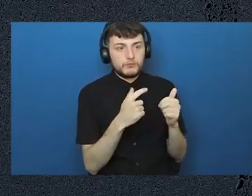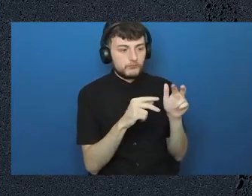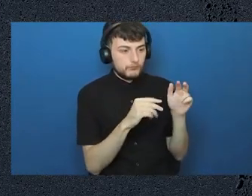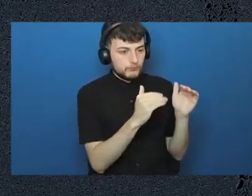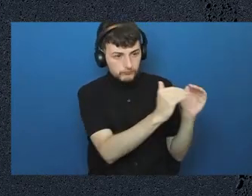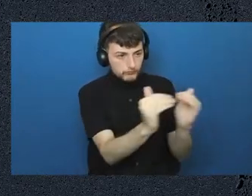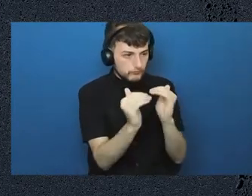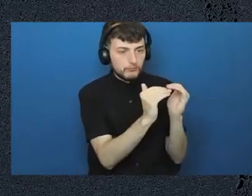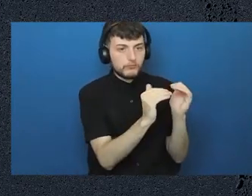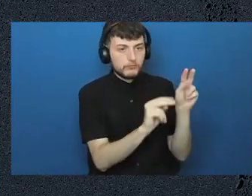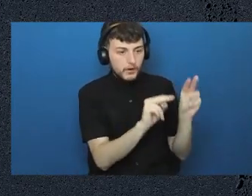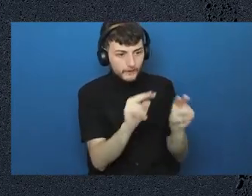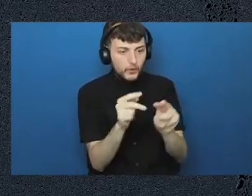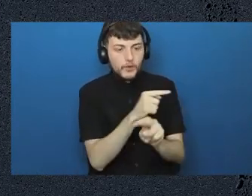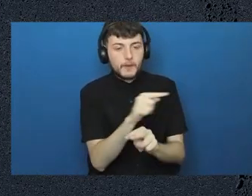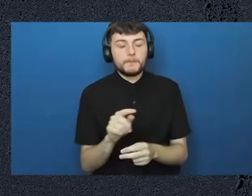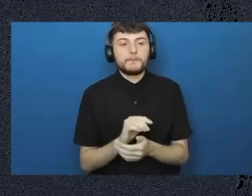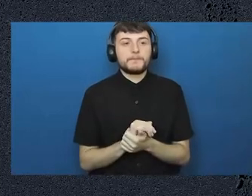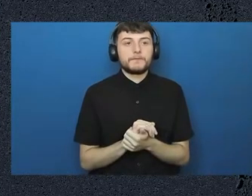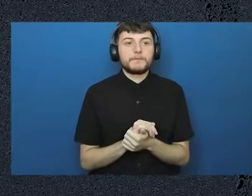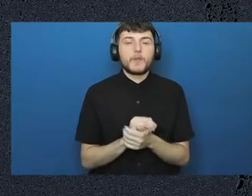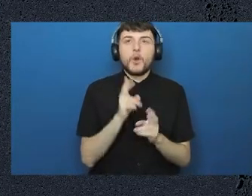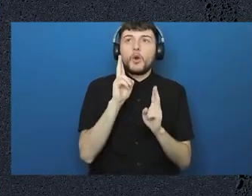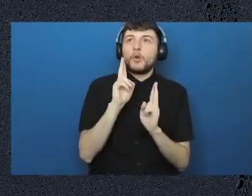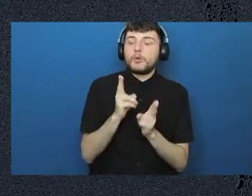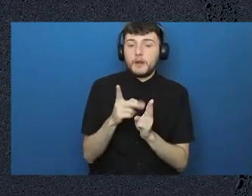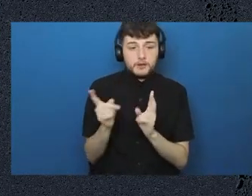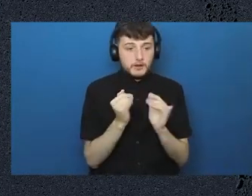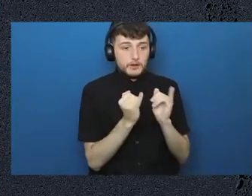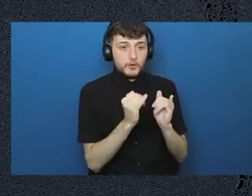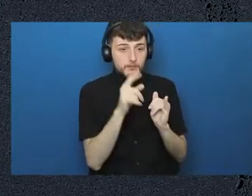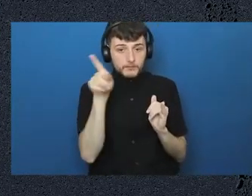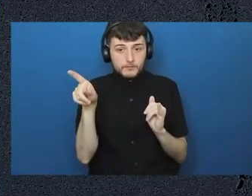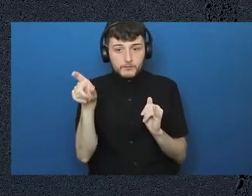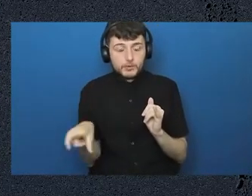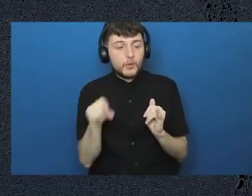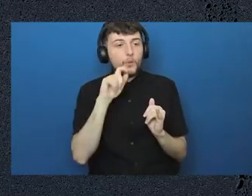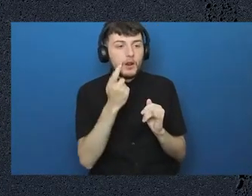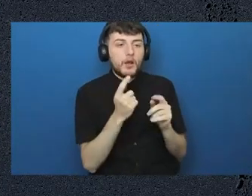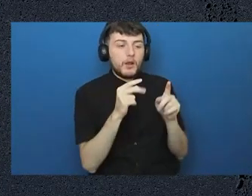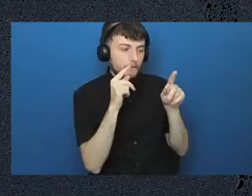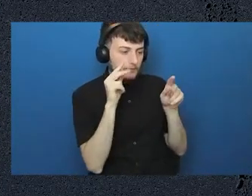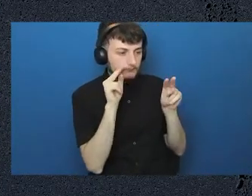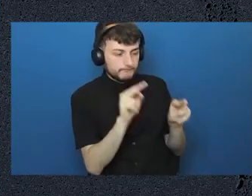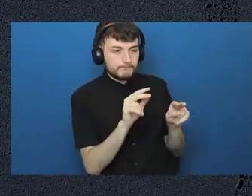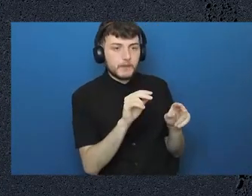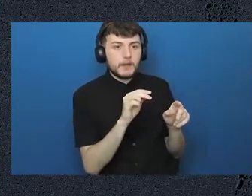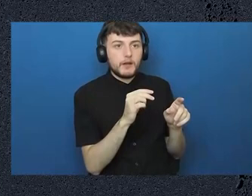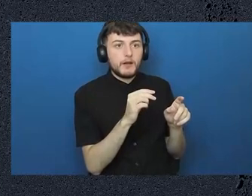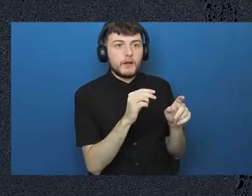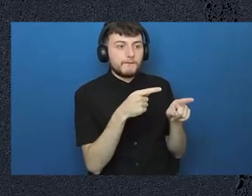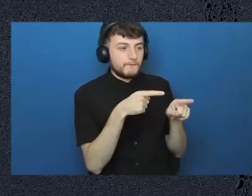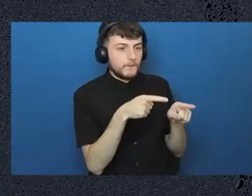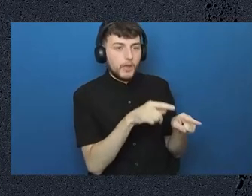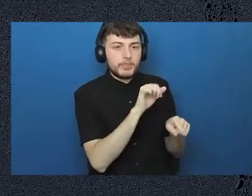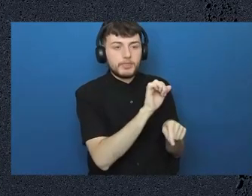very merit-focused kind of approach to how we assess applications. And we'll say, oh, this